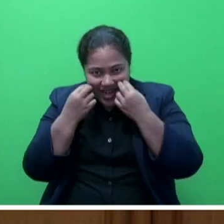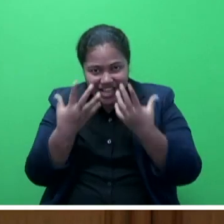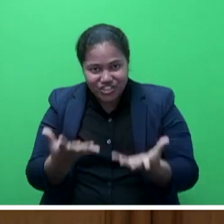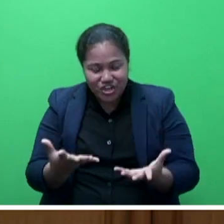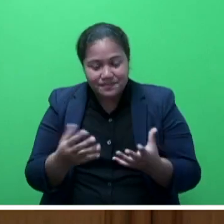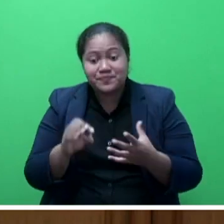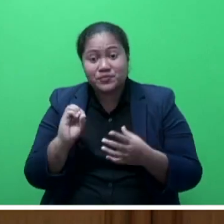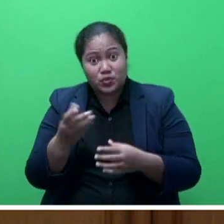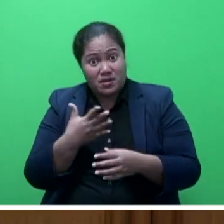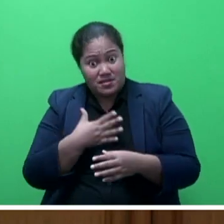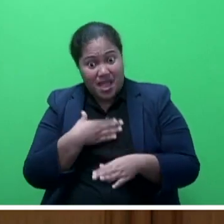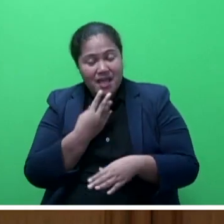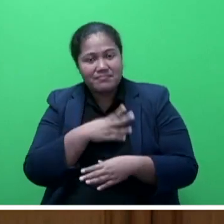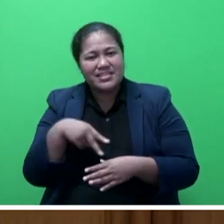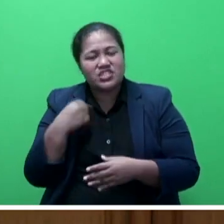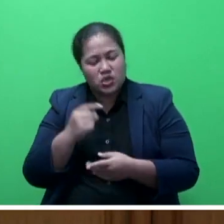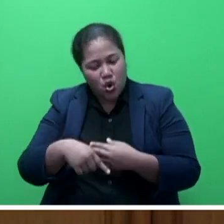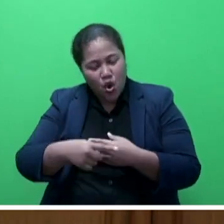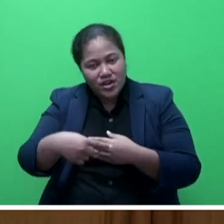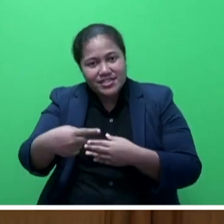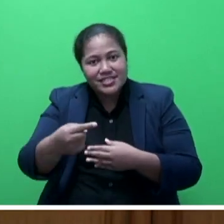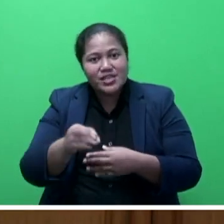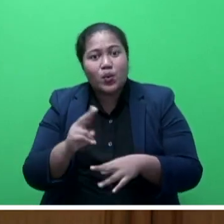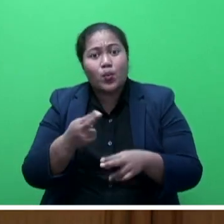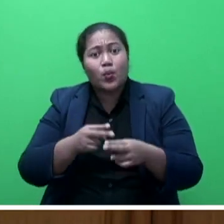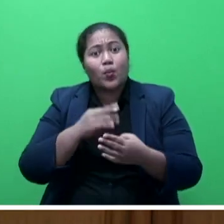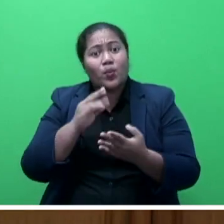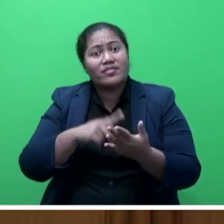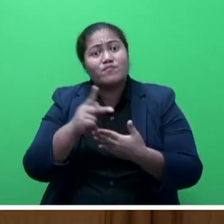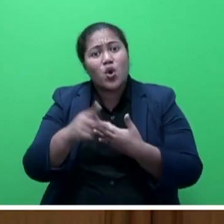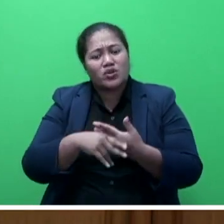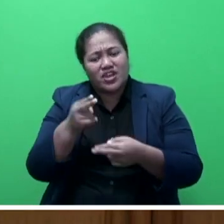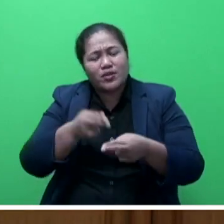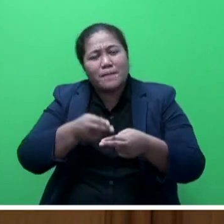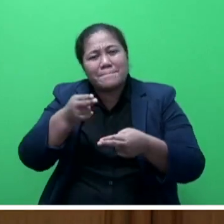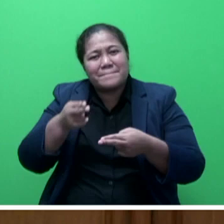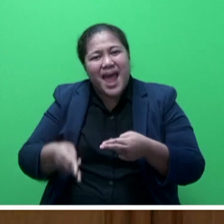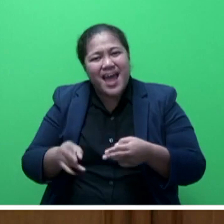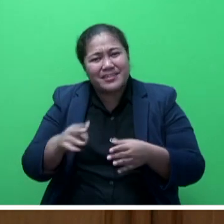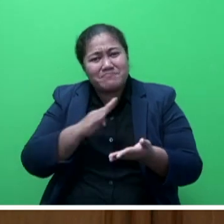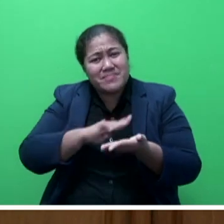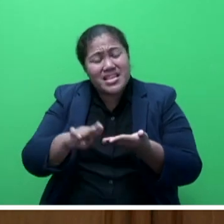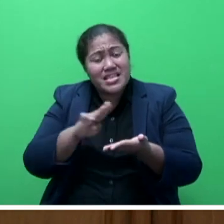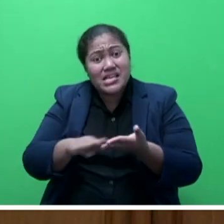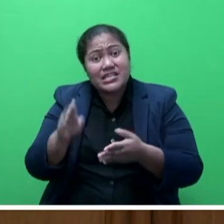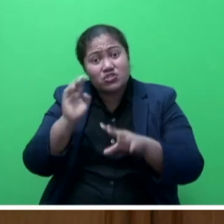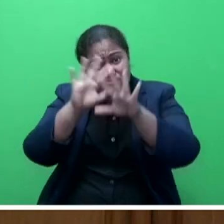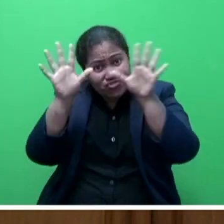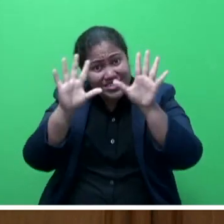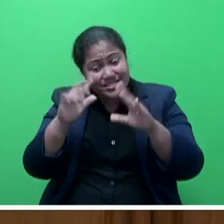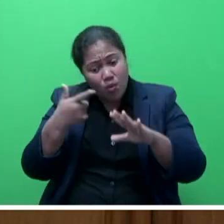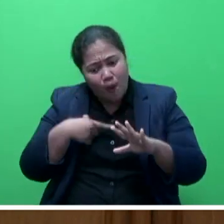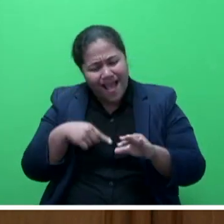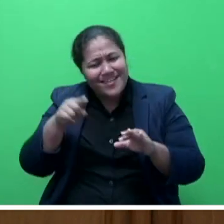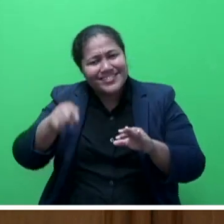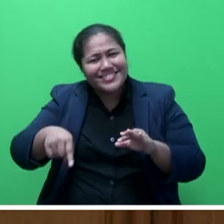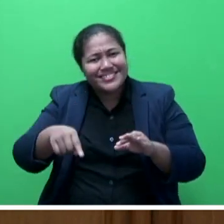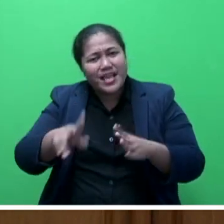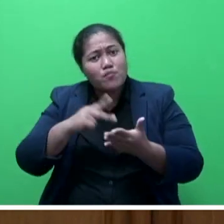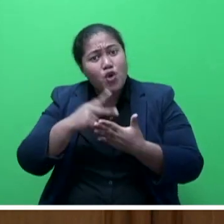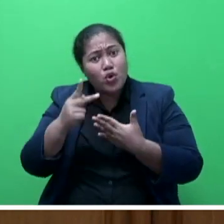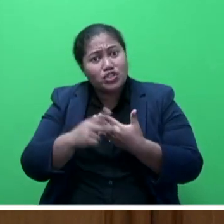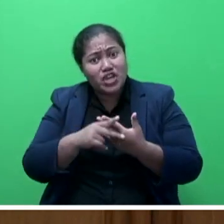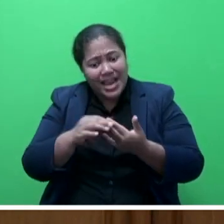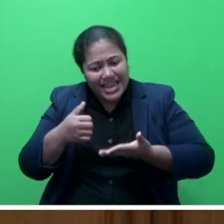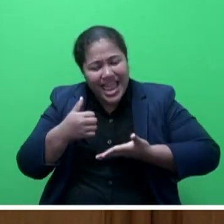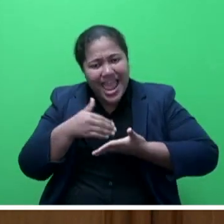the planting of 30 million trees in 15 years. This initiative is also helping Fijians who have